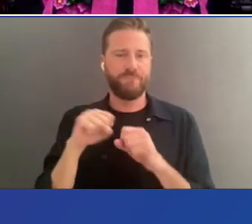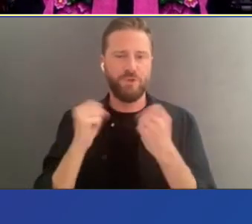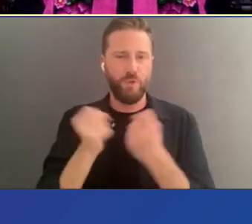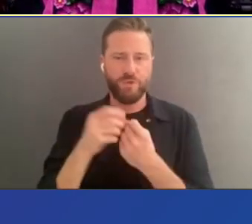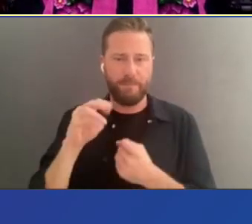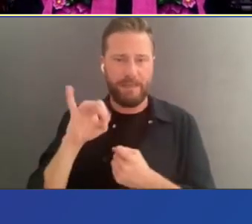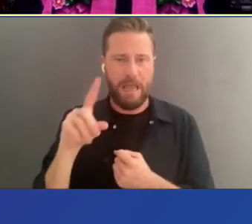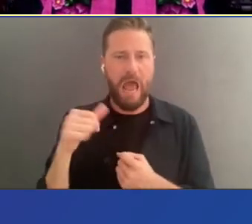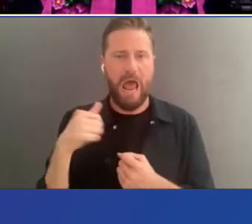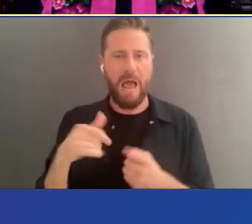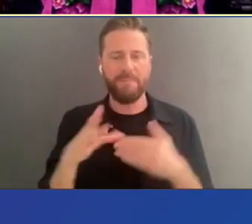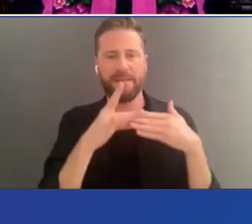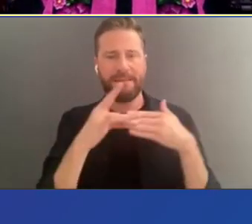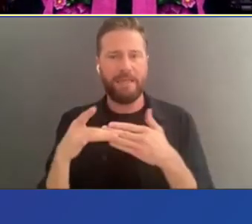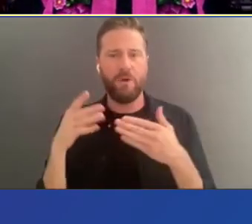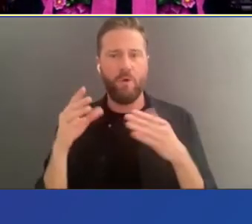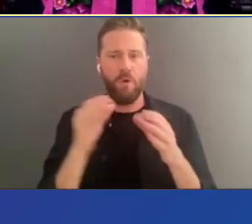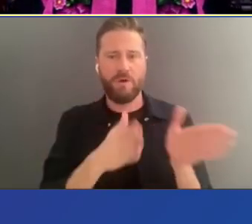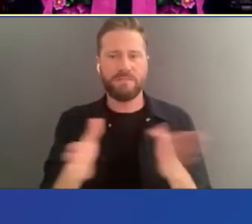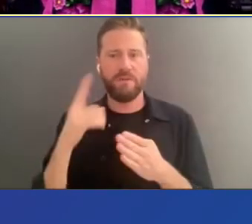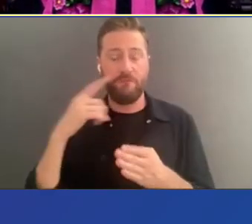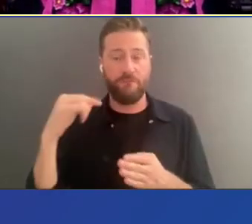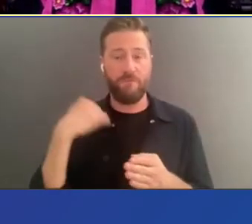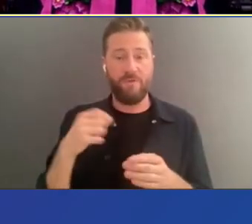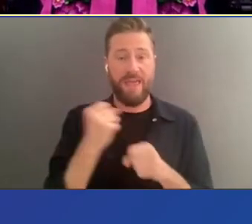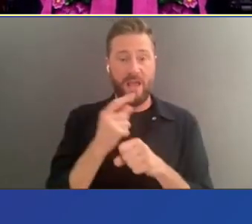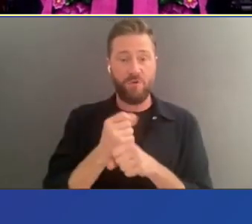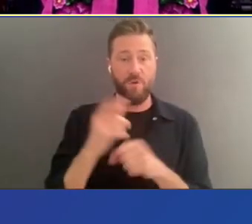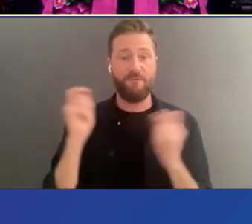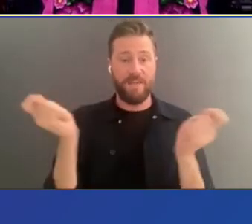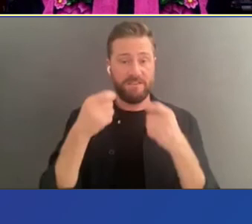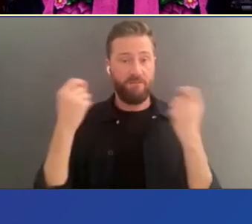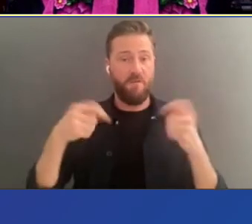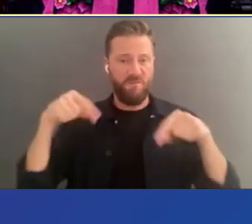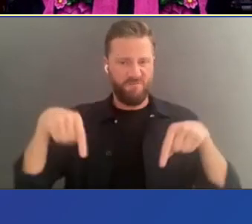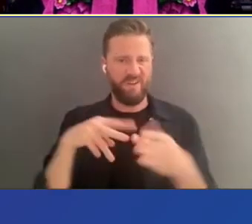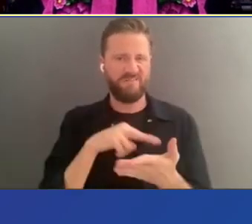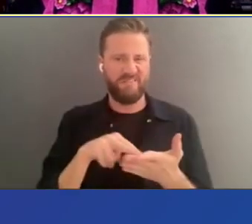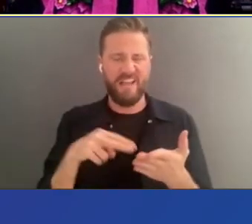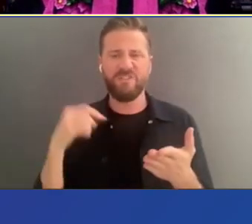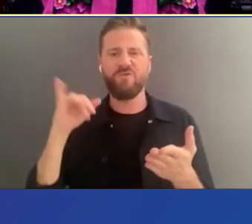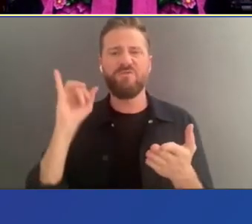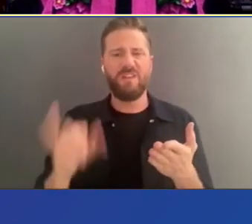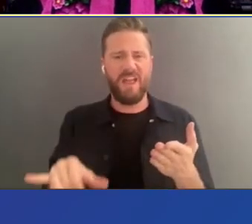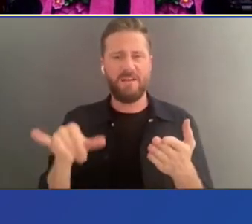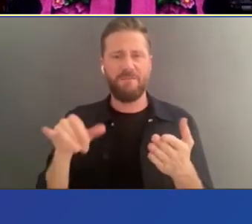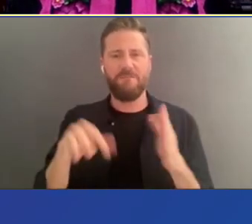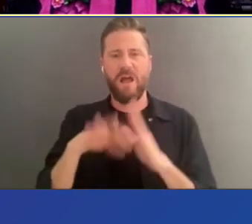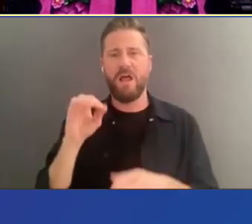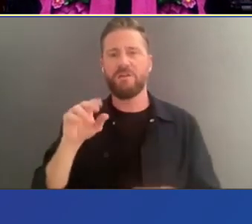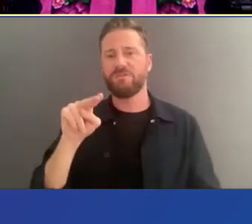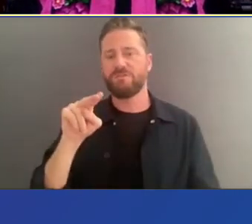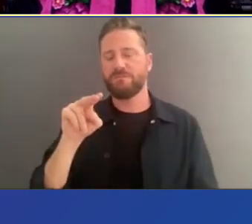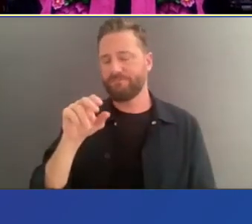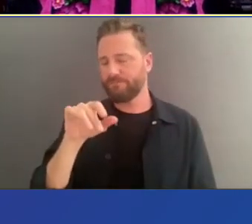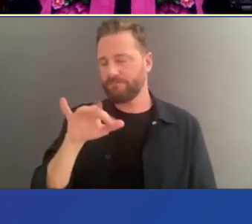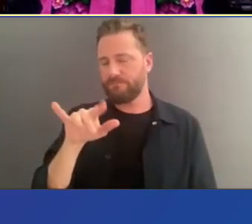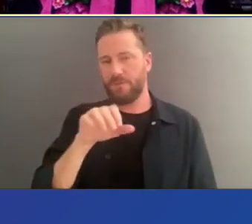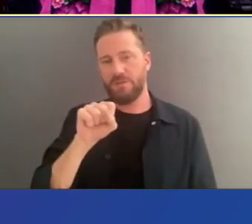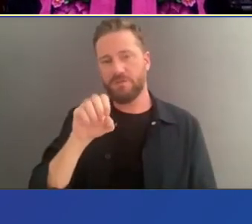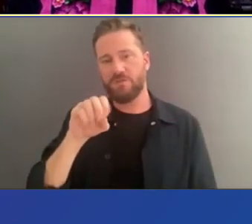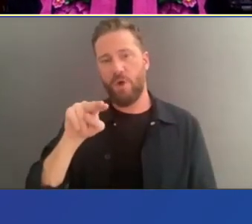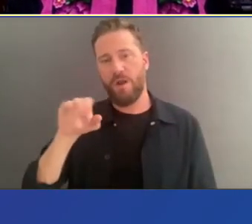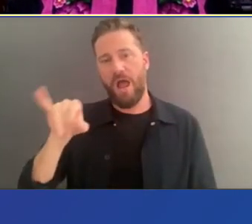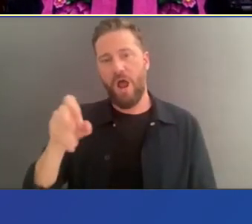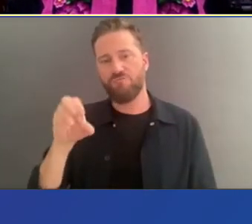of the annual festival of Son Jarocho here in New York. And you can find us on Son Jarocho NY on all social